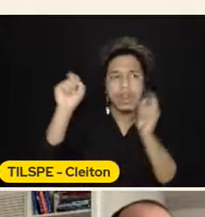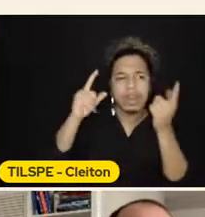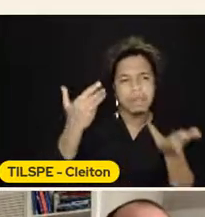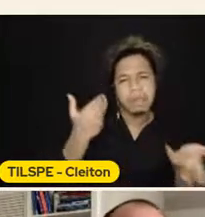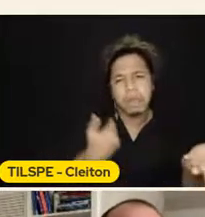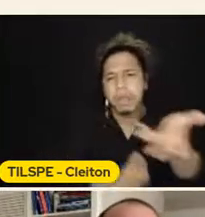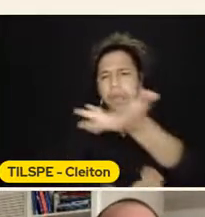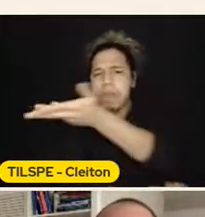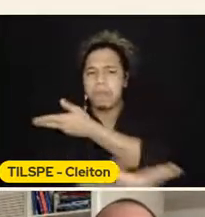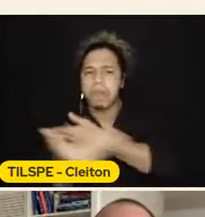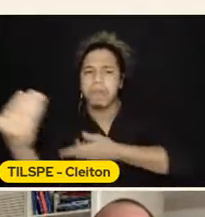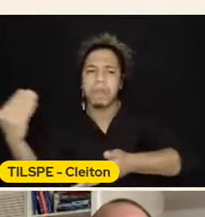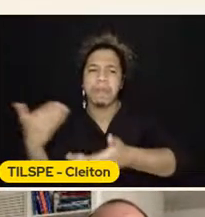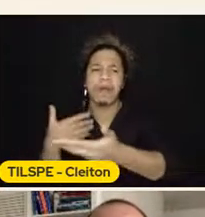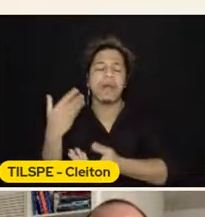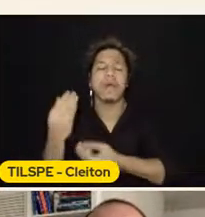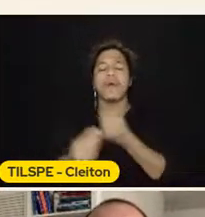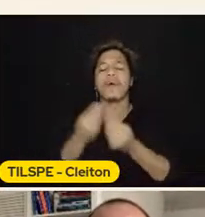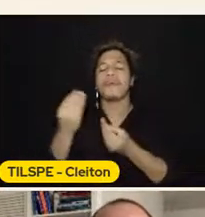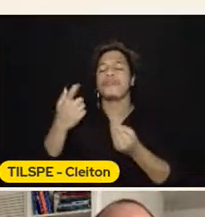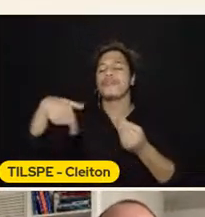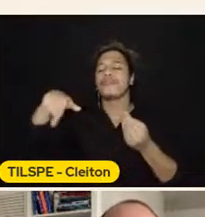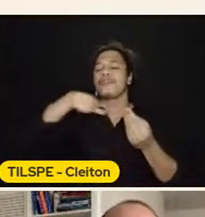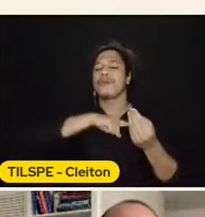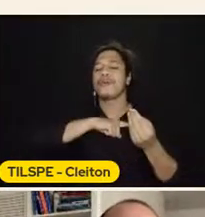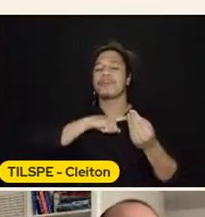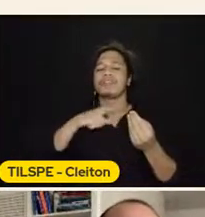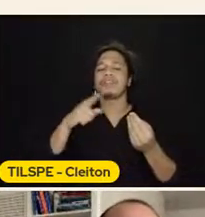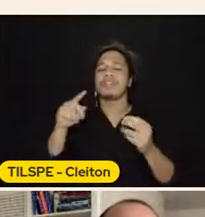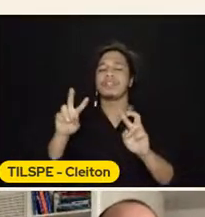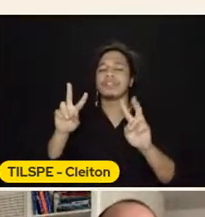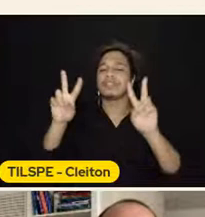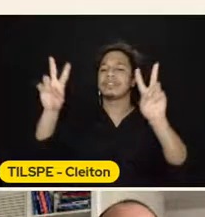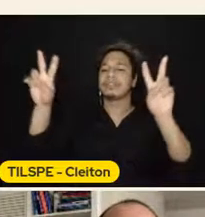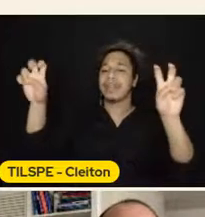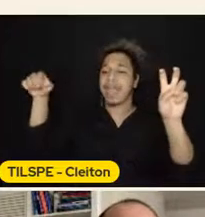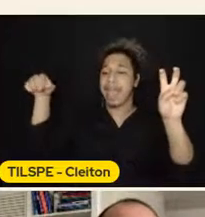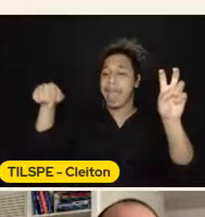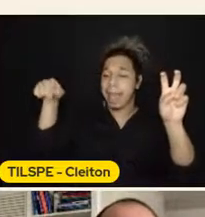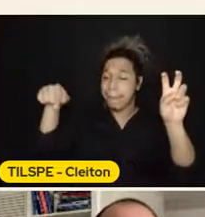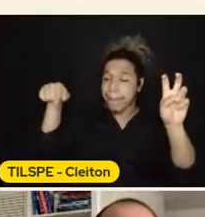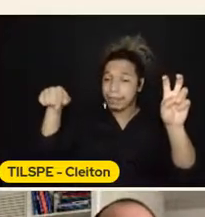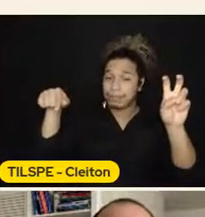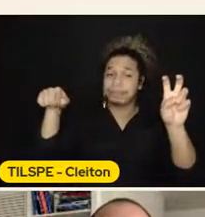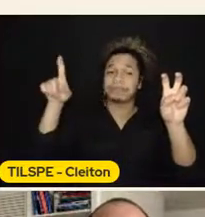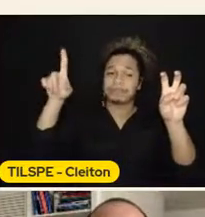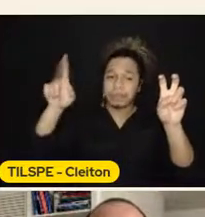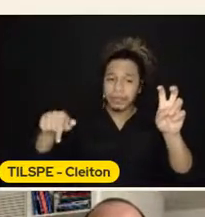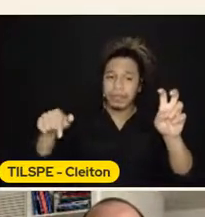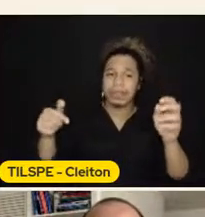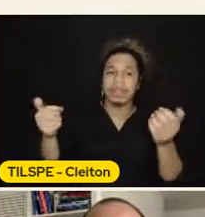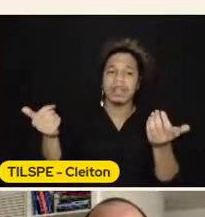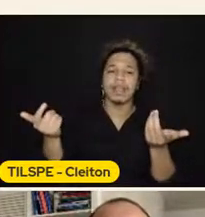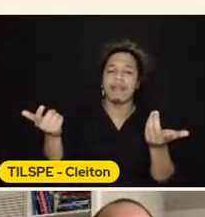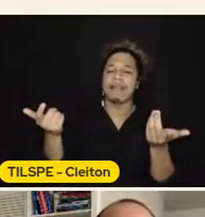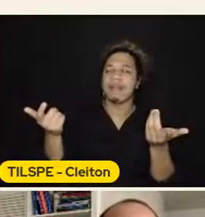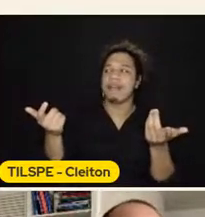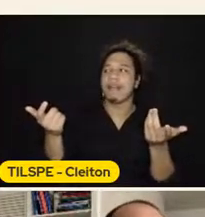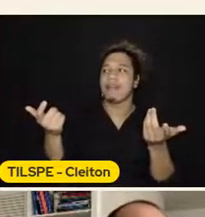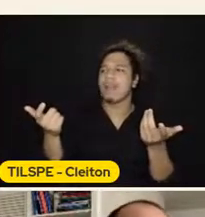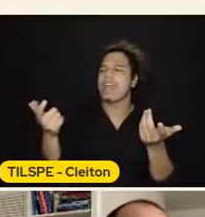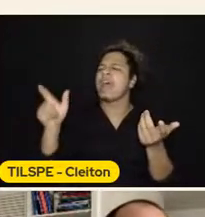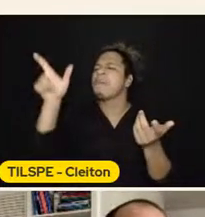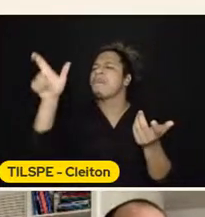you have tried to address these power relations or these questions of access. Who is included?